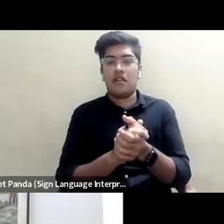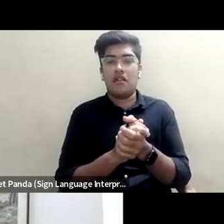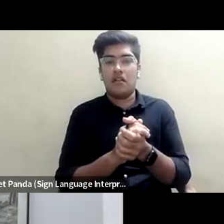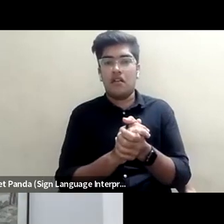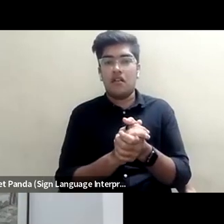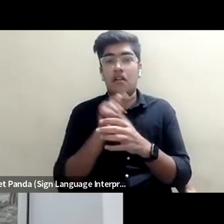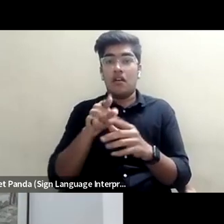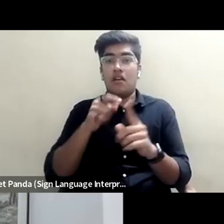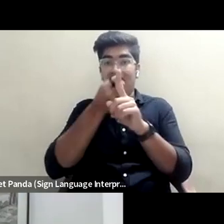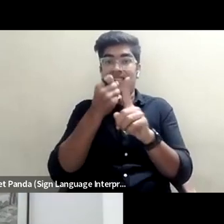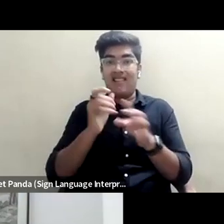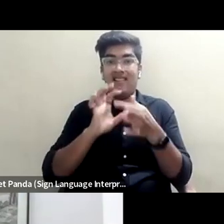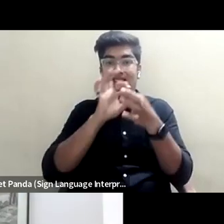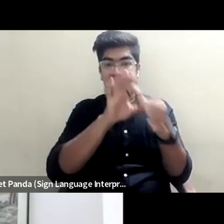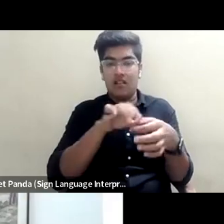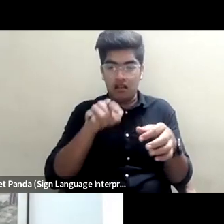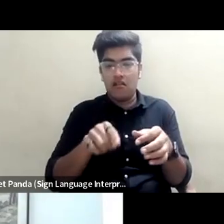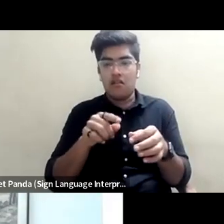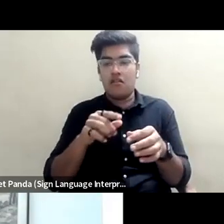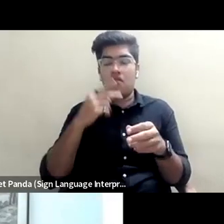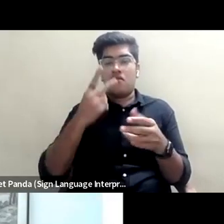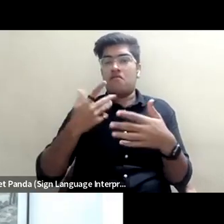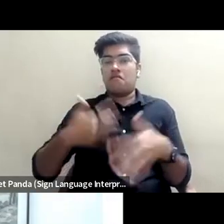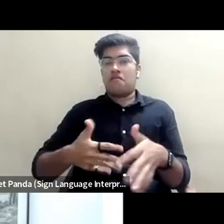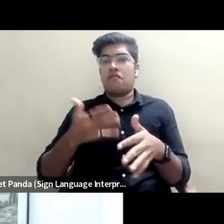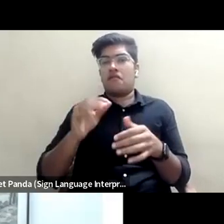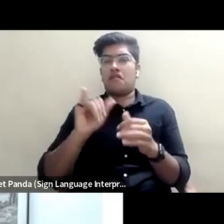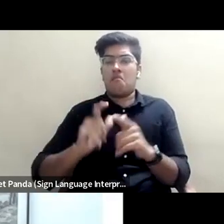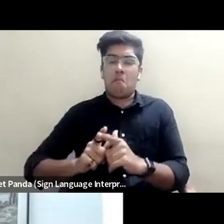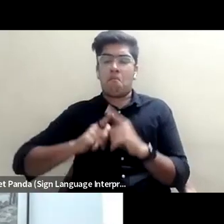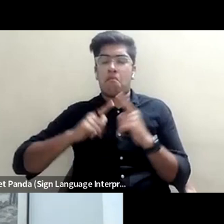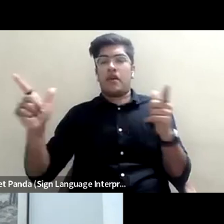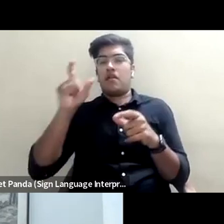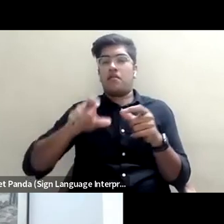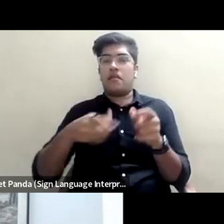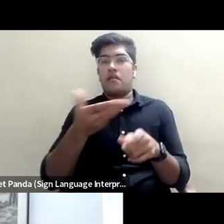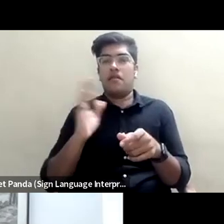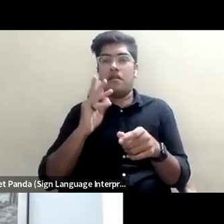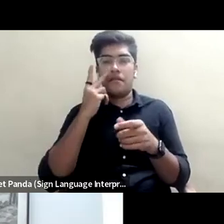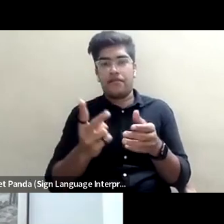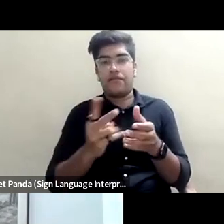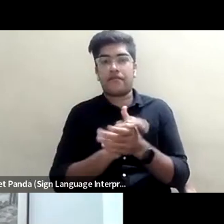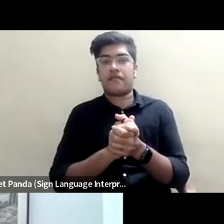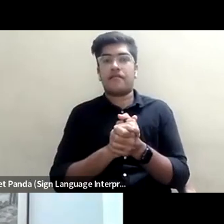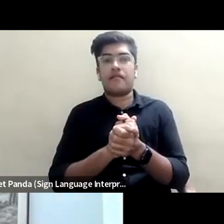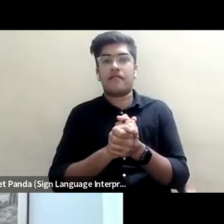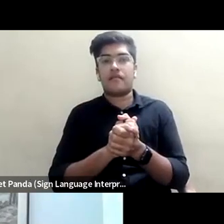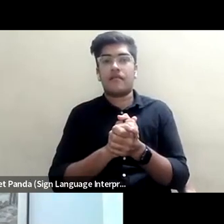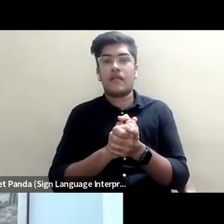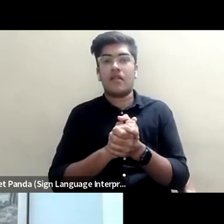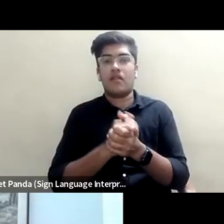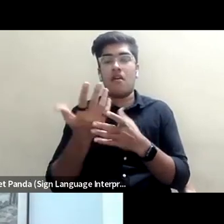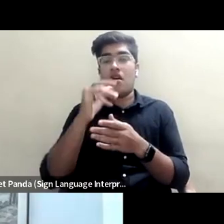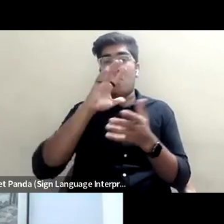unique and so large in its magnitude that the world has not seen something as large